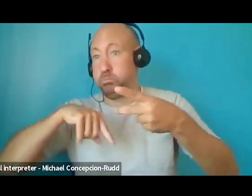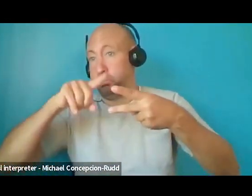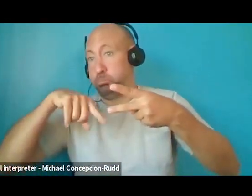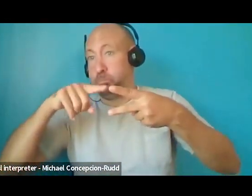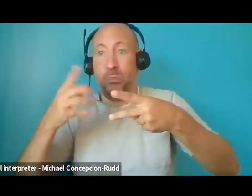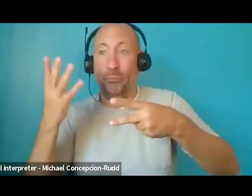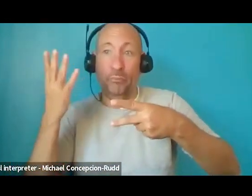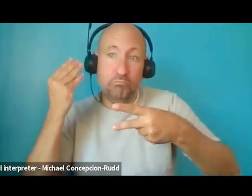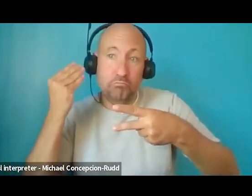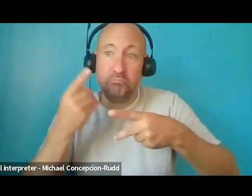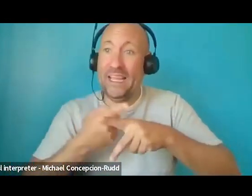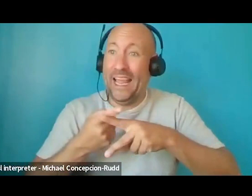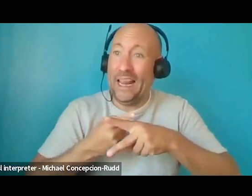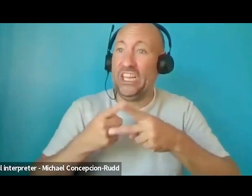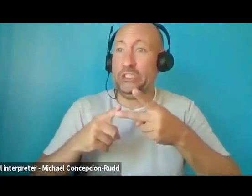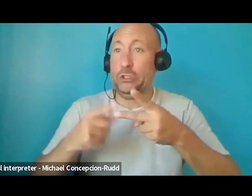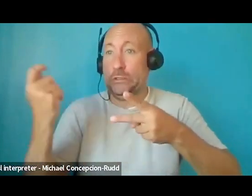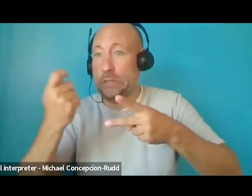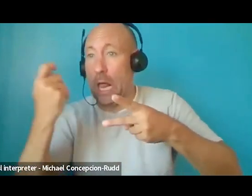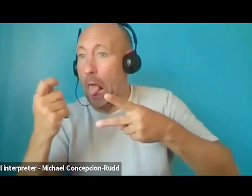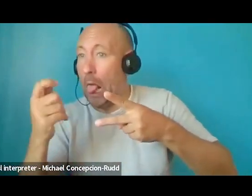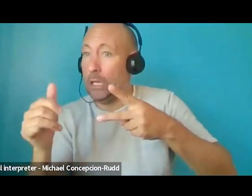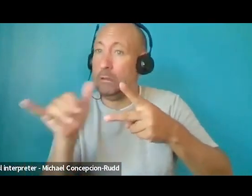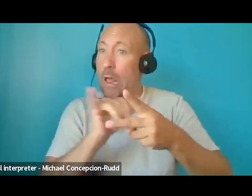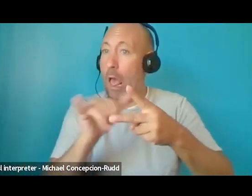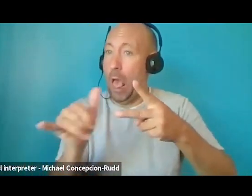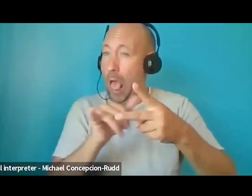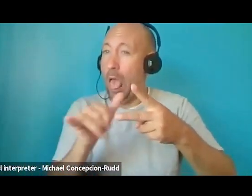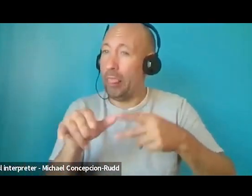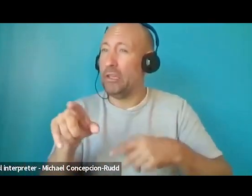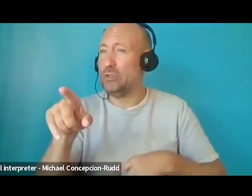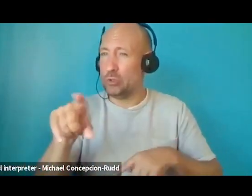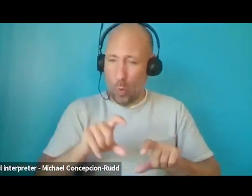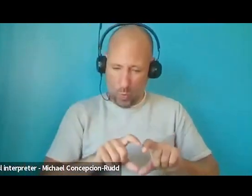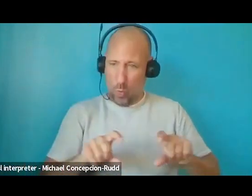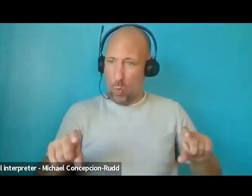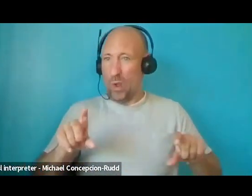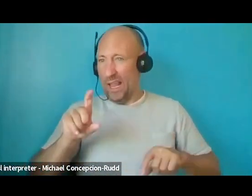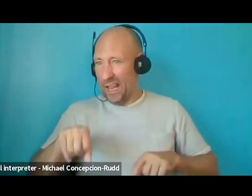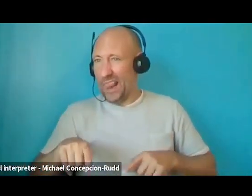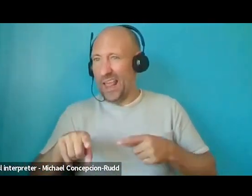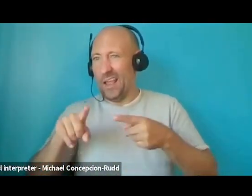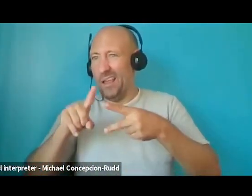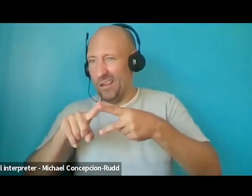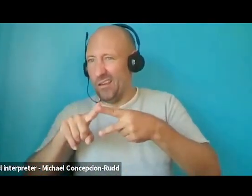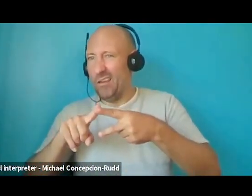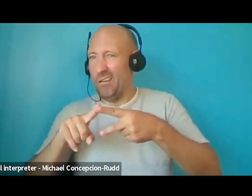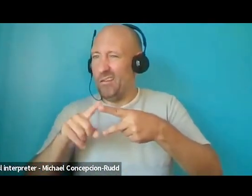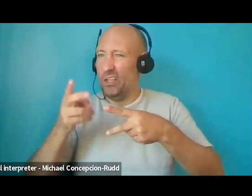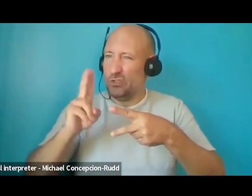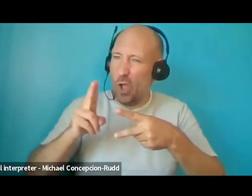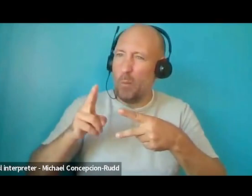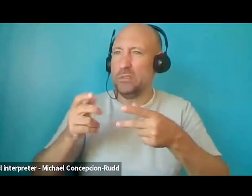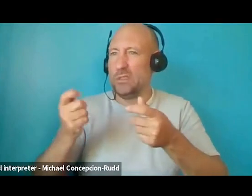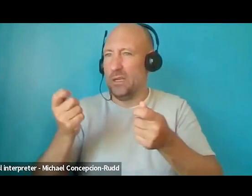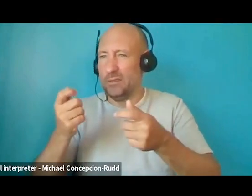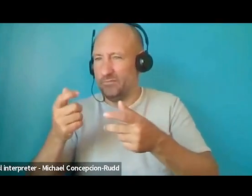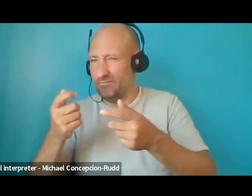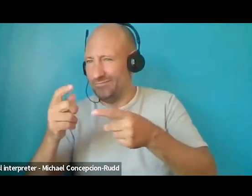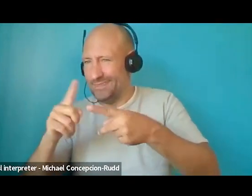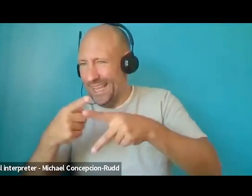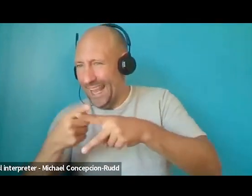English. If you wish to hear the Italian translation, please select the interpretation icon and under Listen